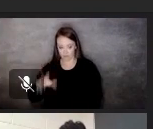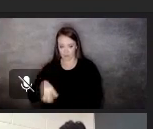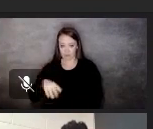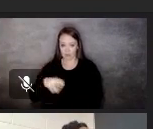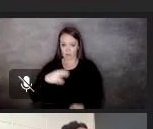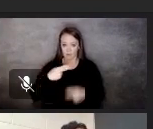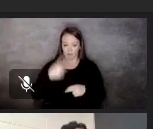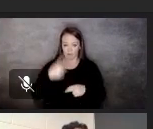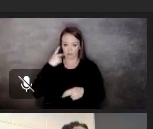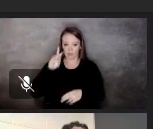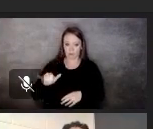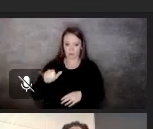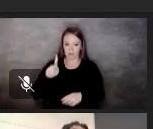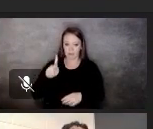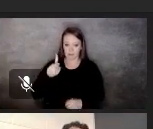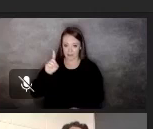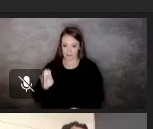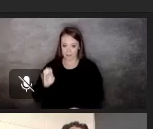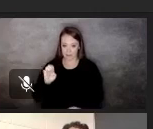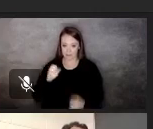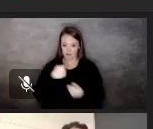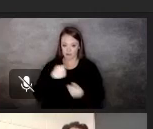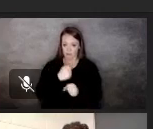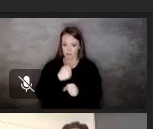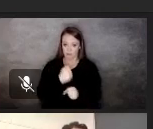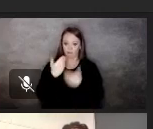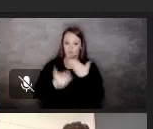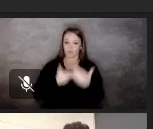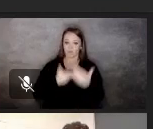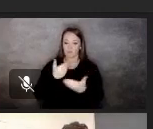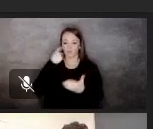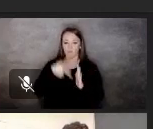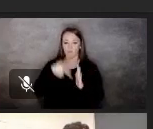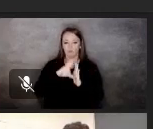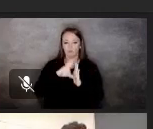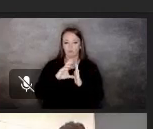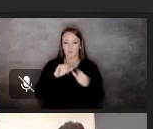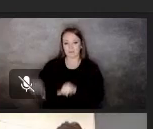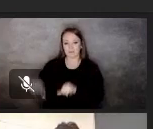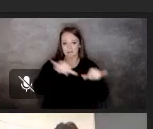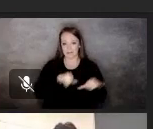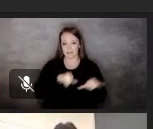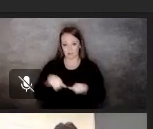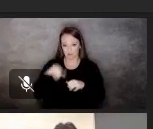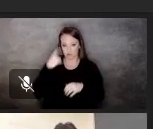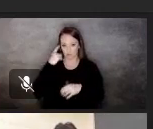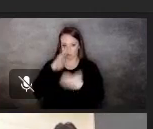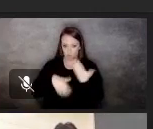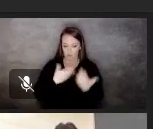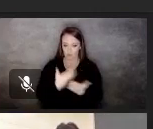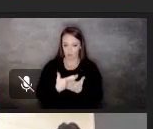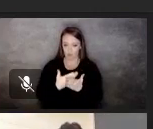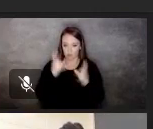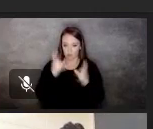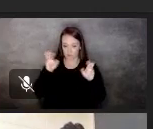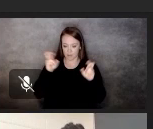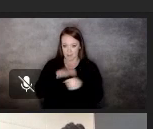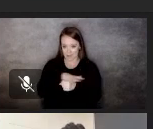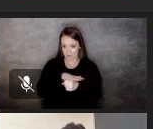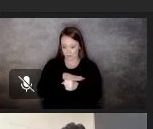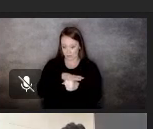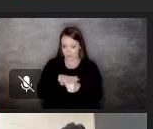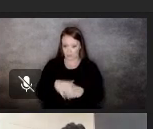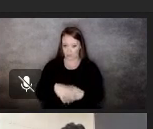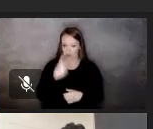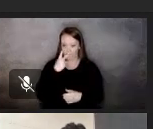to create a process for reviewing standards for every content area. Now, I will say, you see the asterisks at the bottom